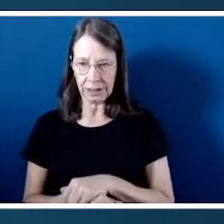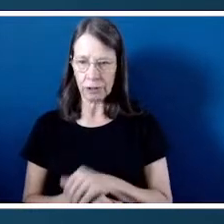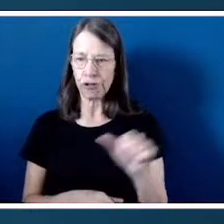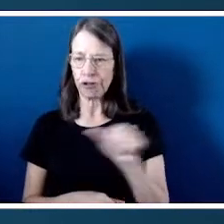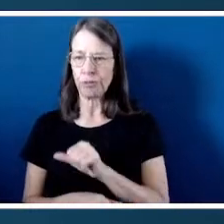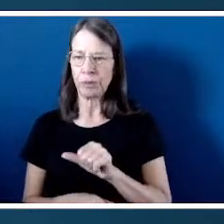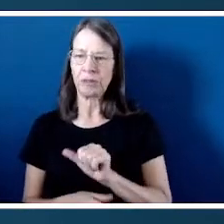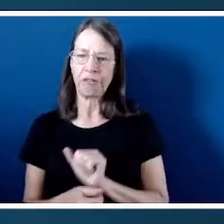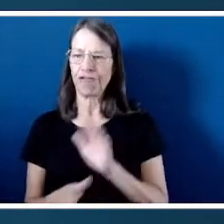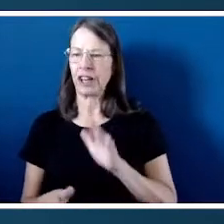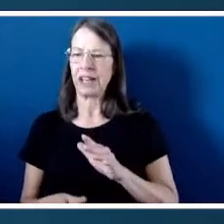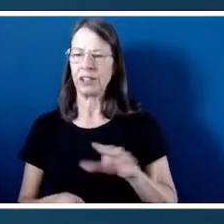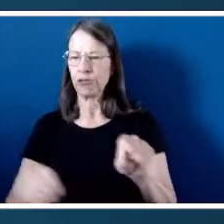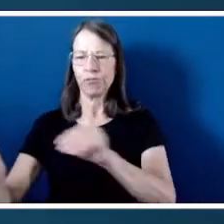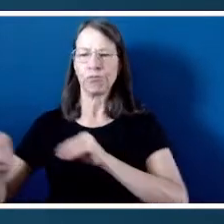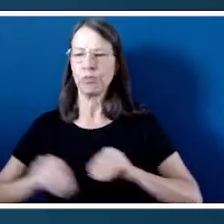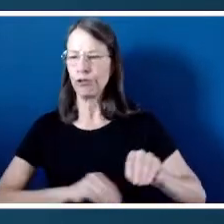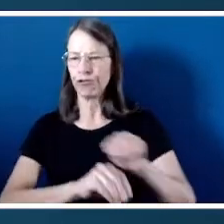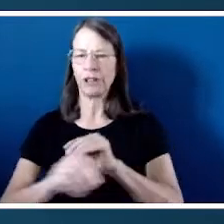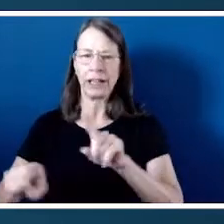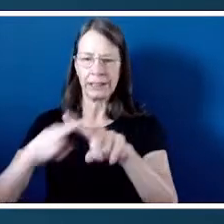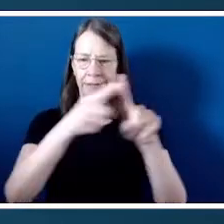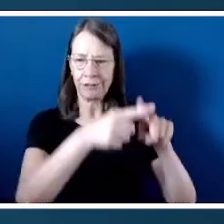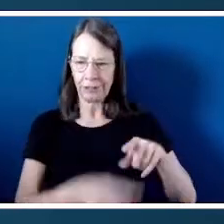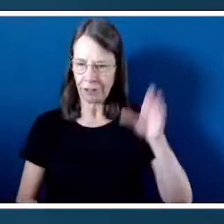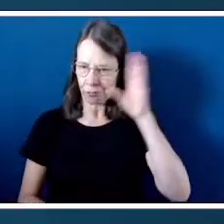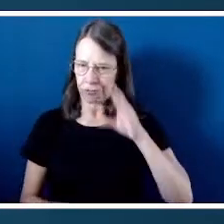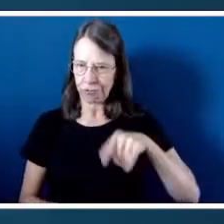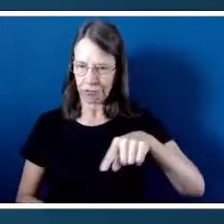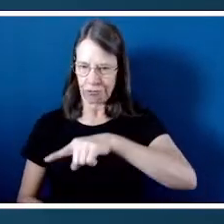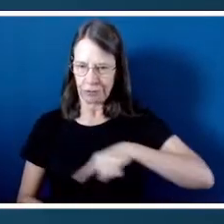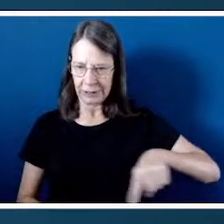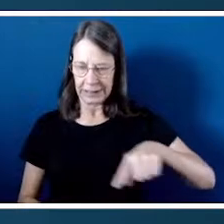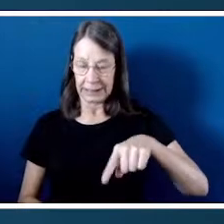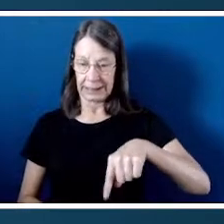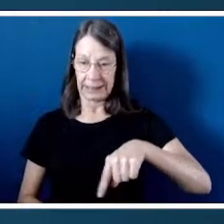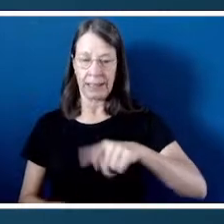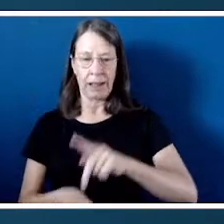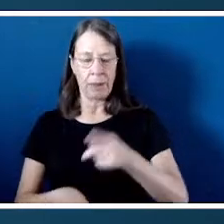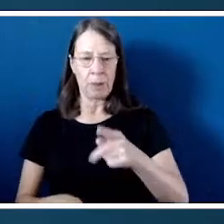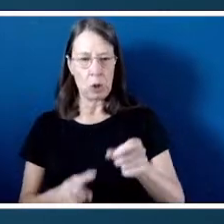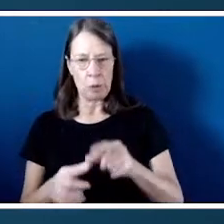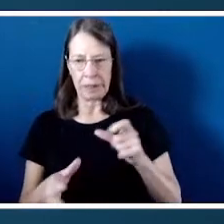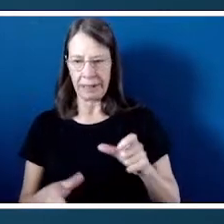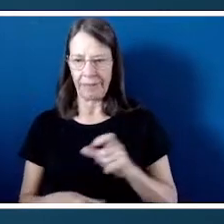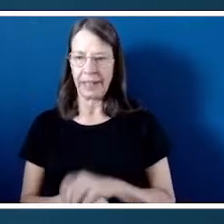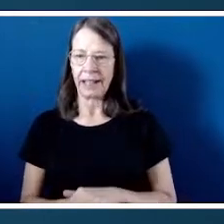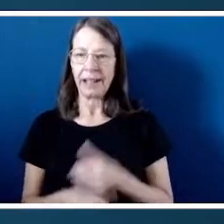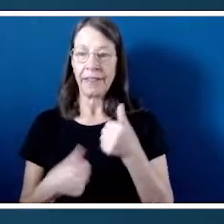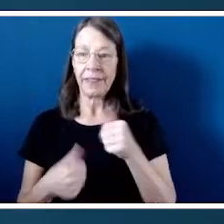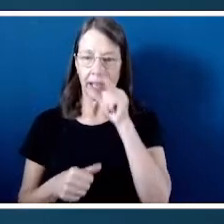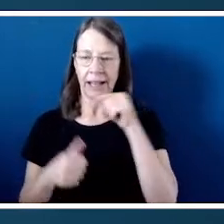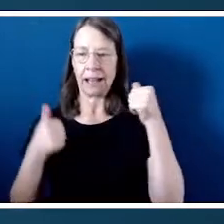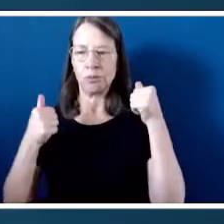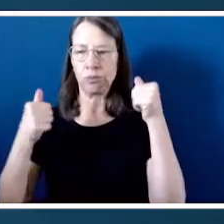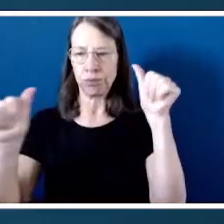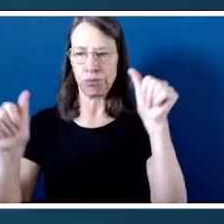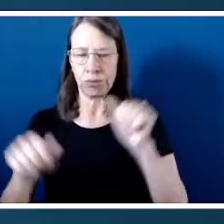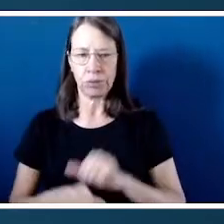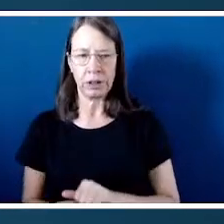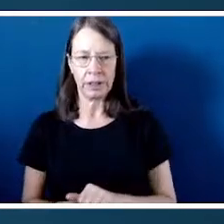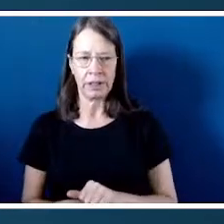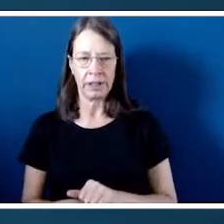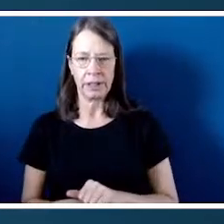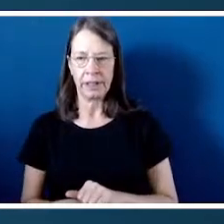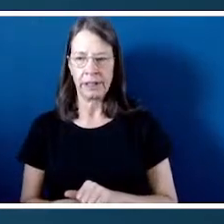region. And taken from the world of trade agreements, this would